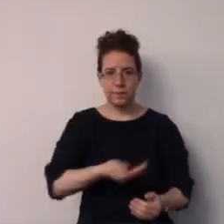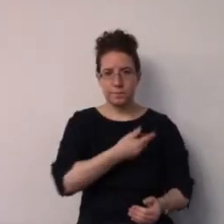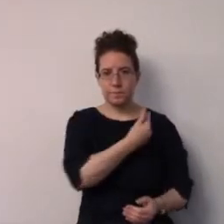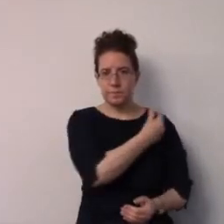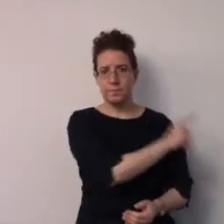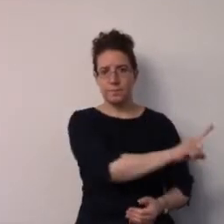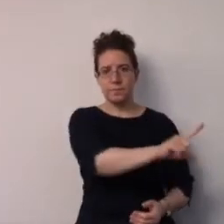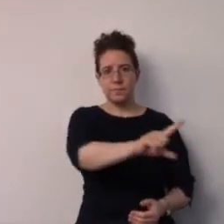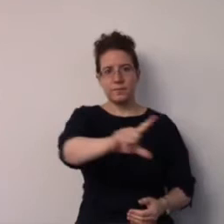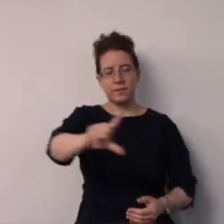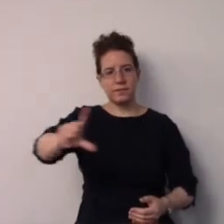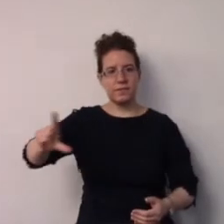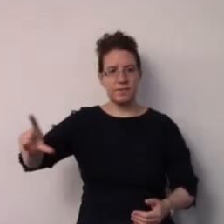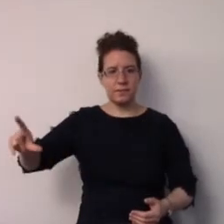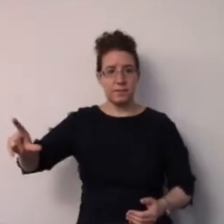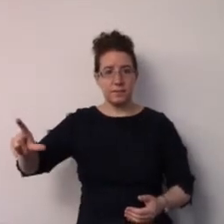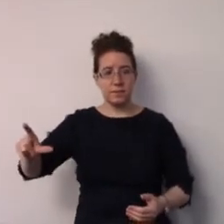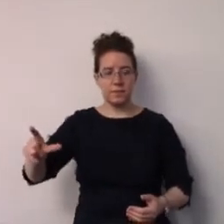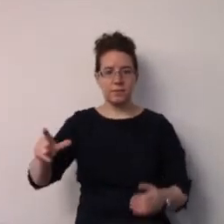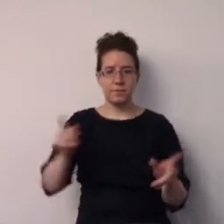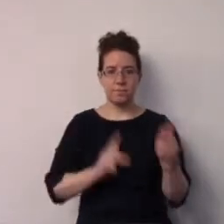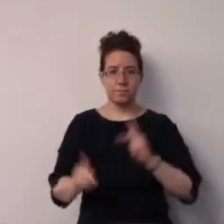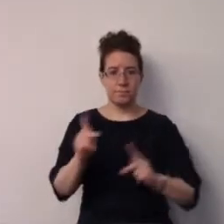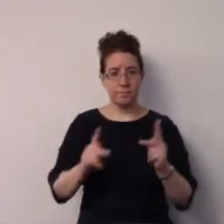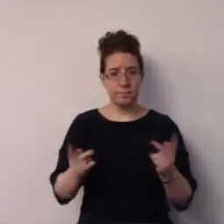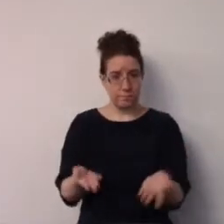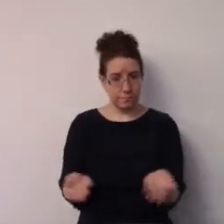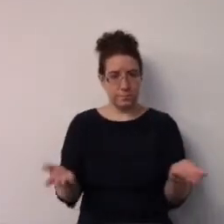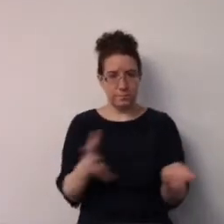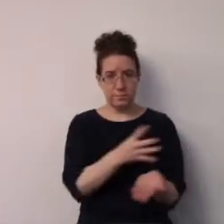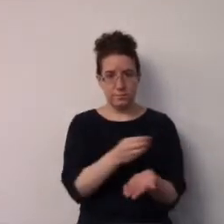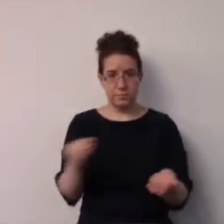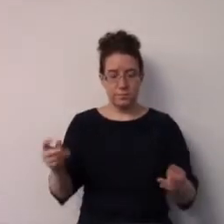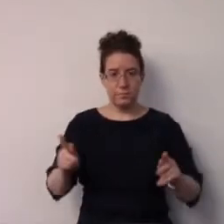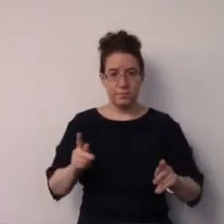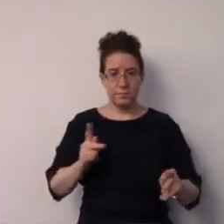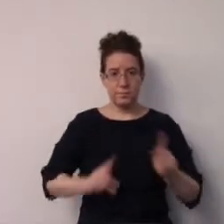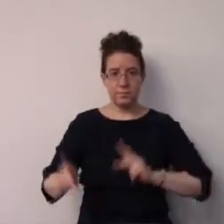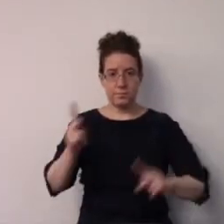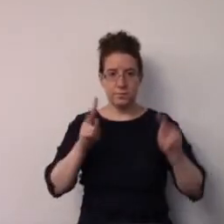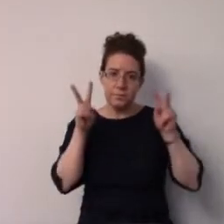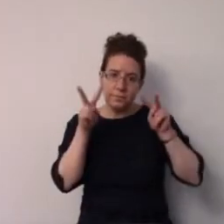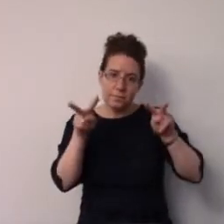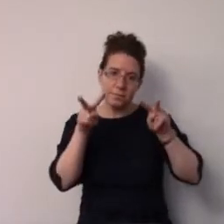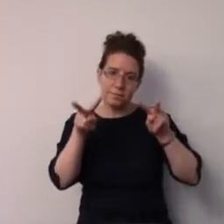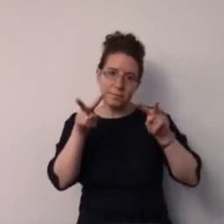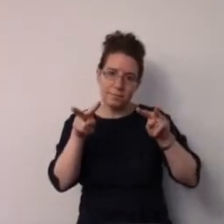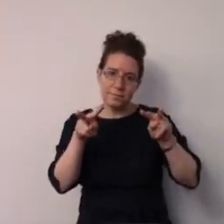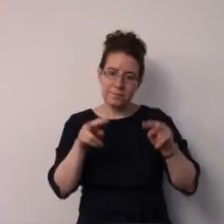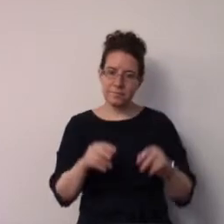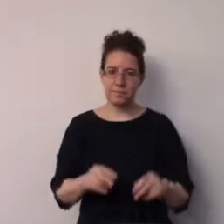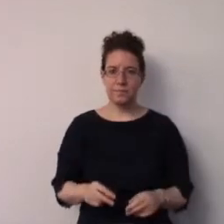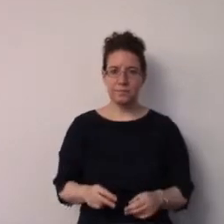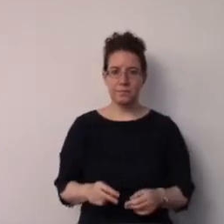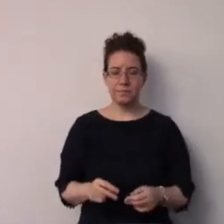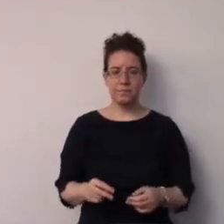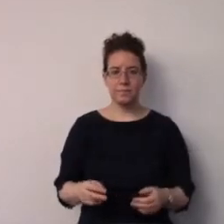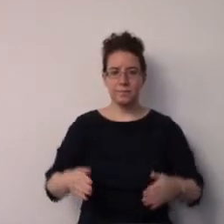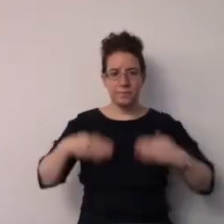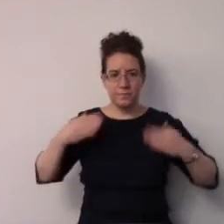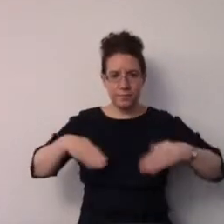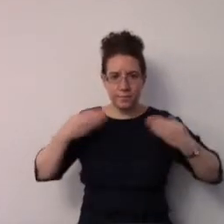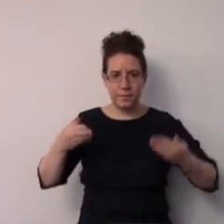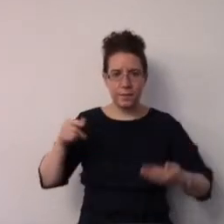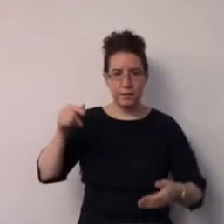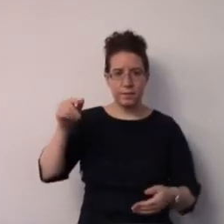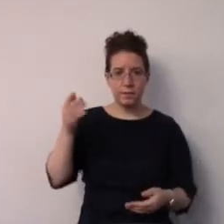a part of this service today. Amen. Whether you're watching it in real time or you're going to watch it later, I believe